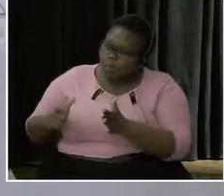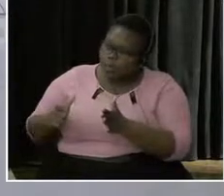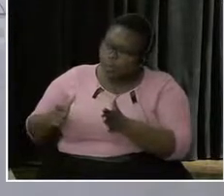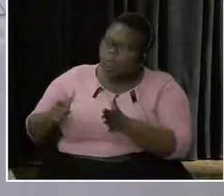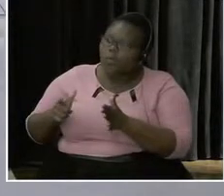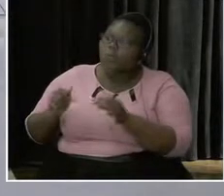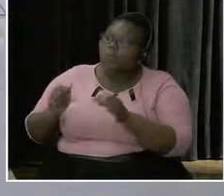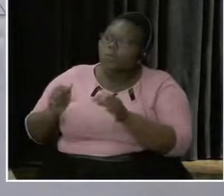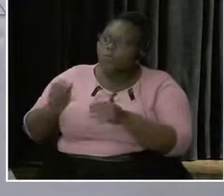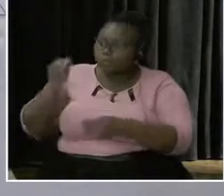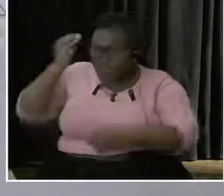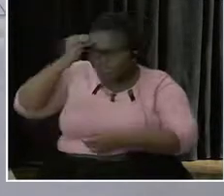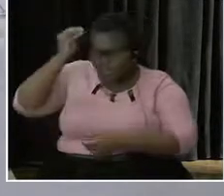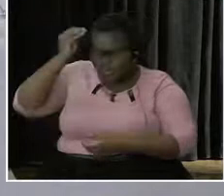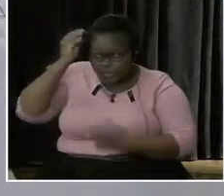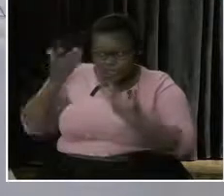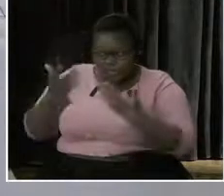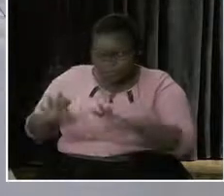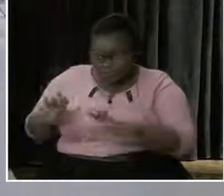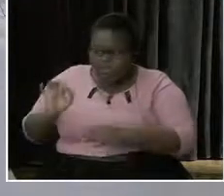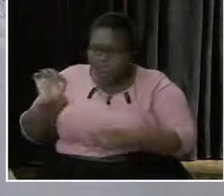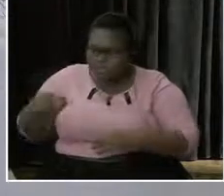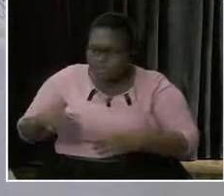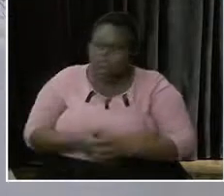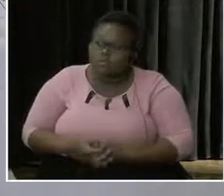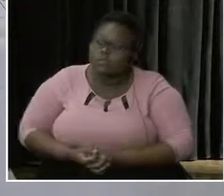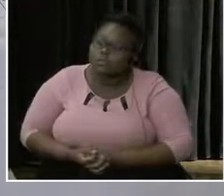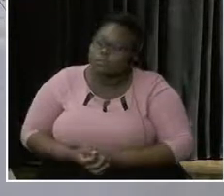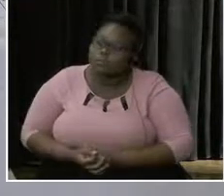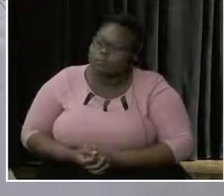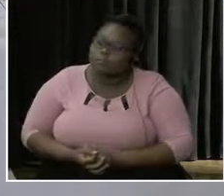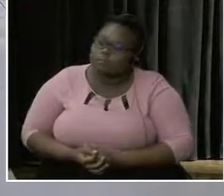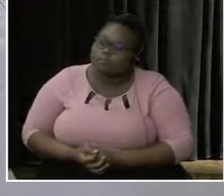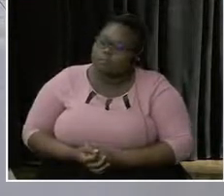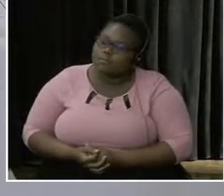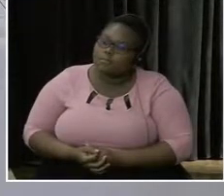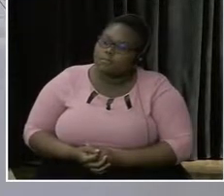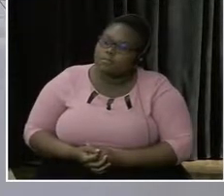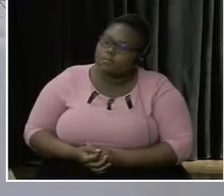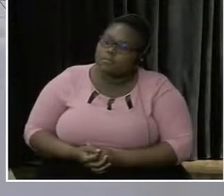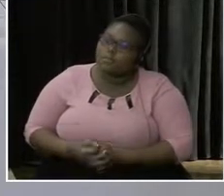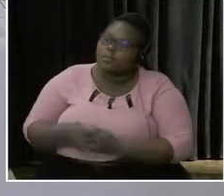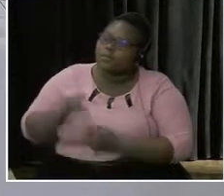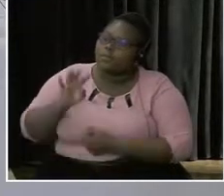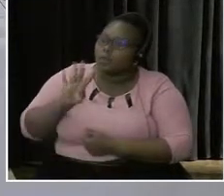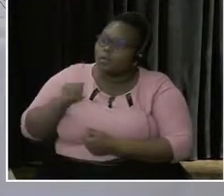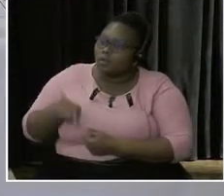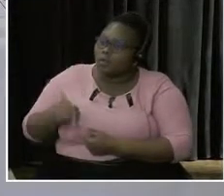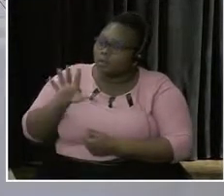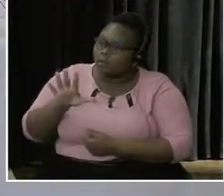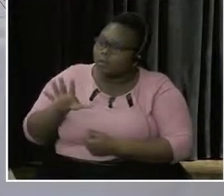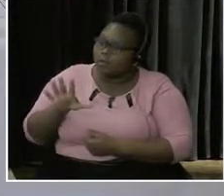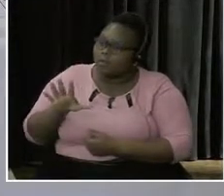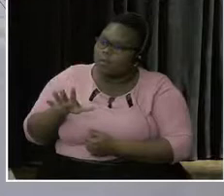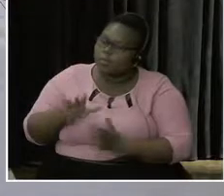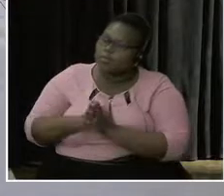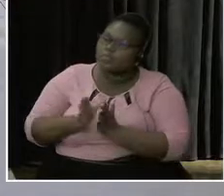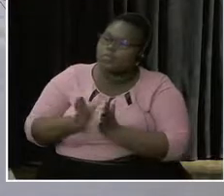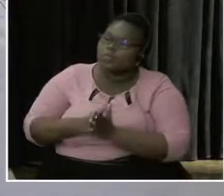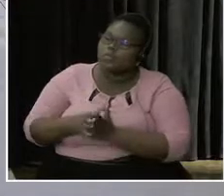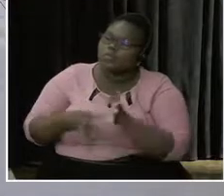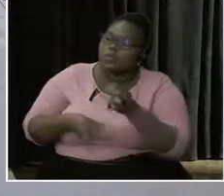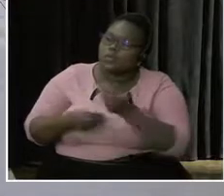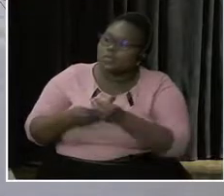noted? Noted. The recommendation is noted. Item 4.5, request for